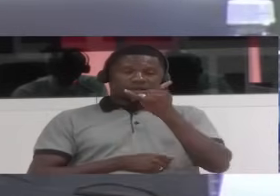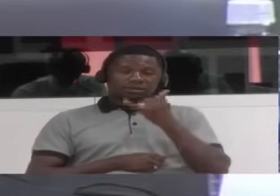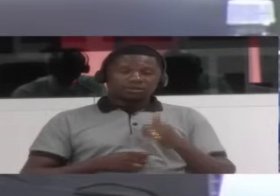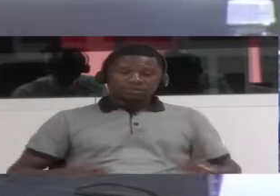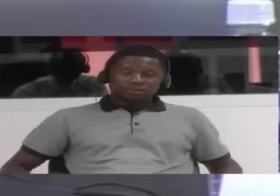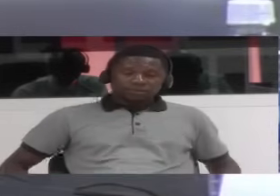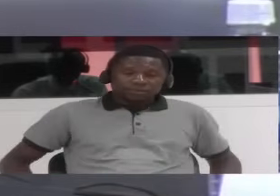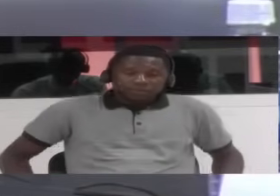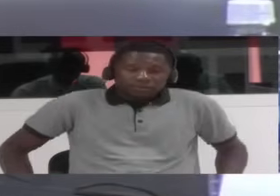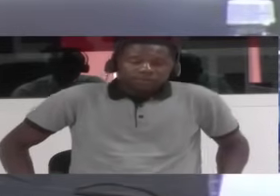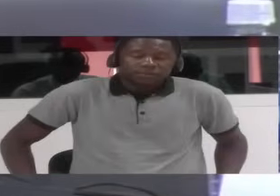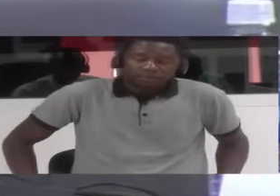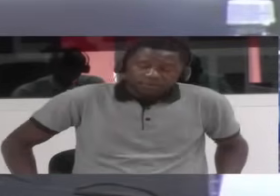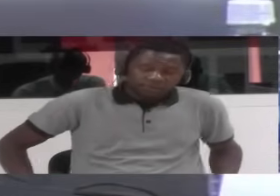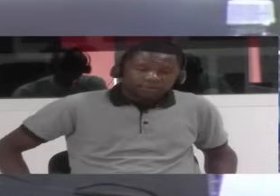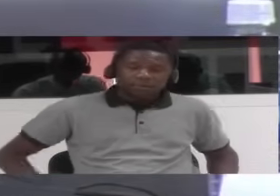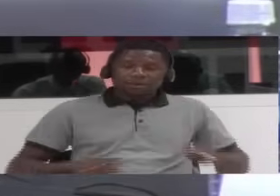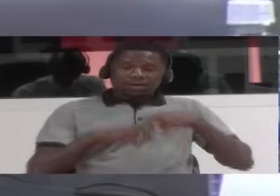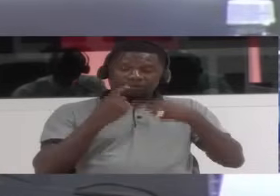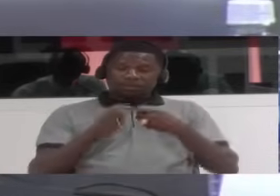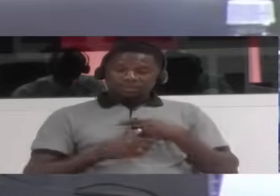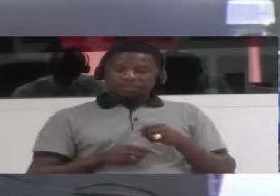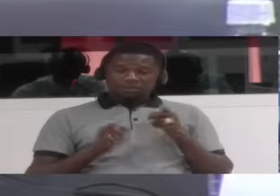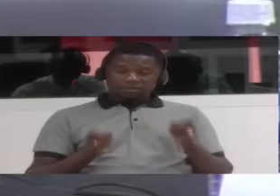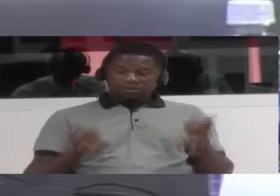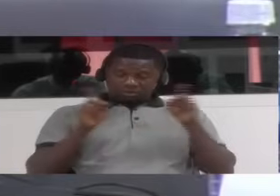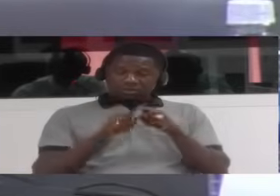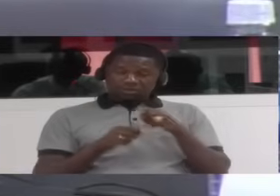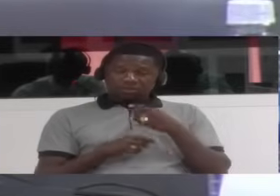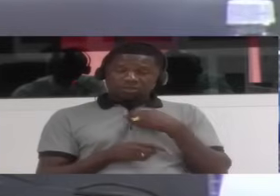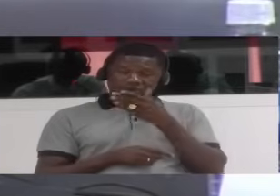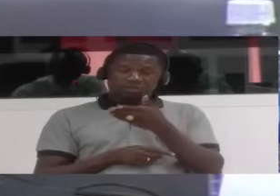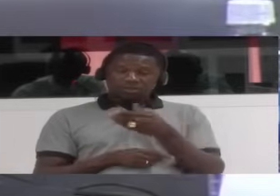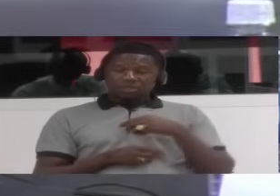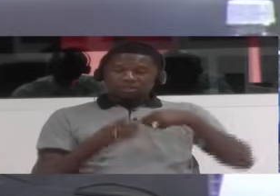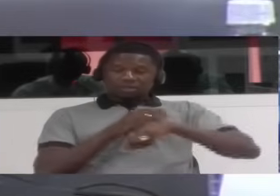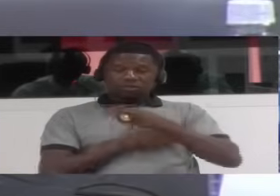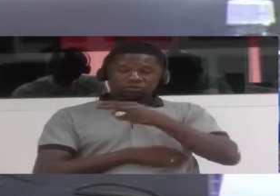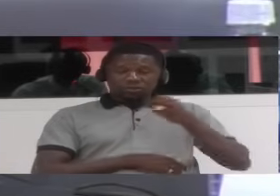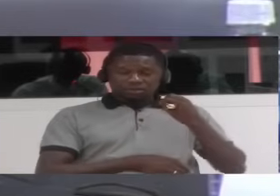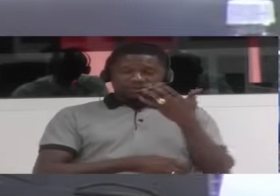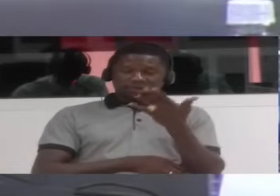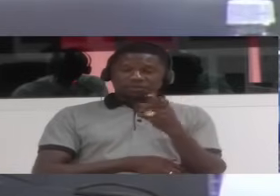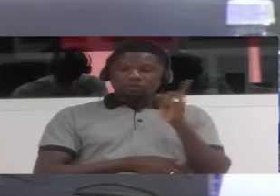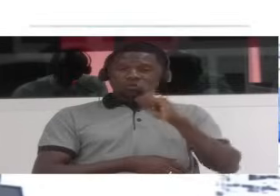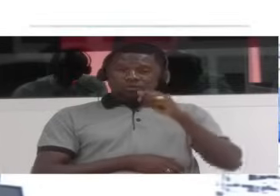After this particular operation in 2005, yes. What work did you do in the